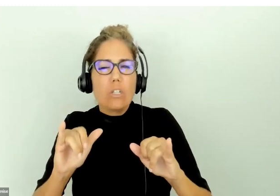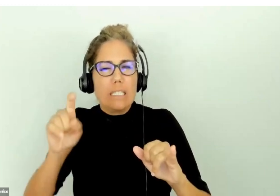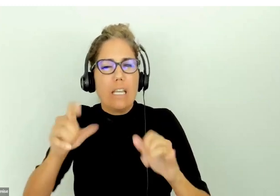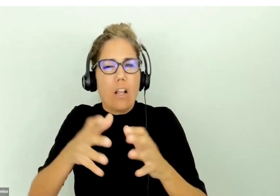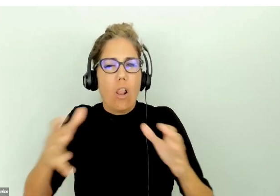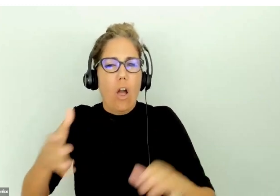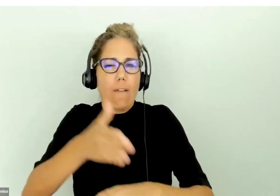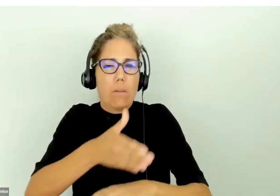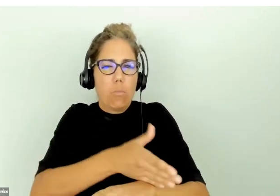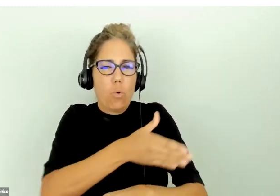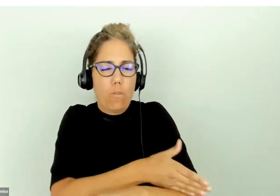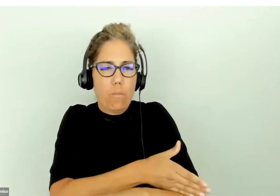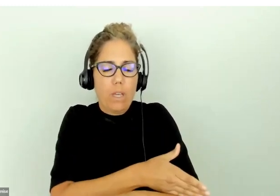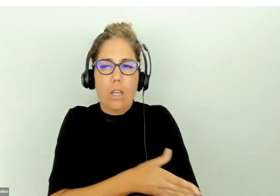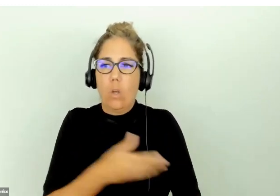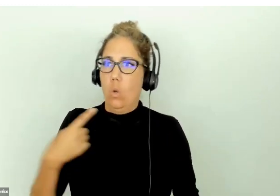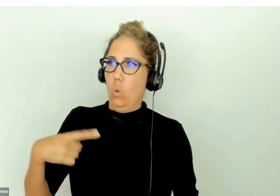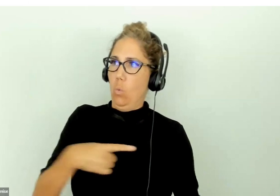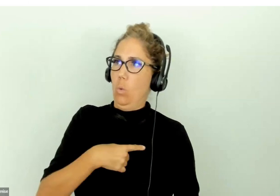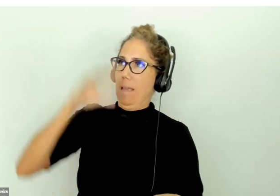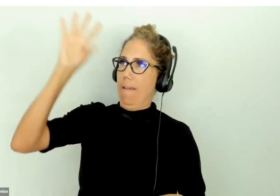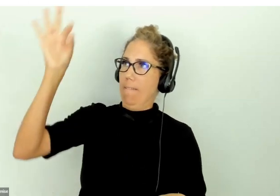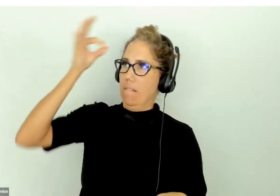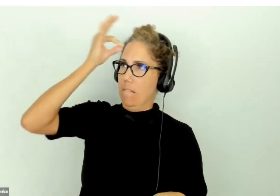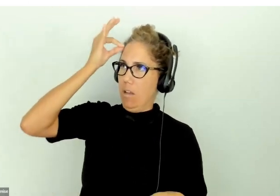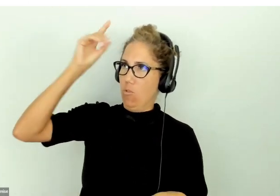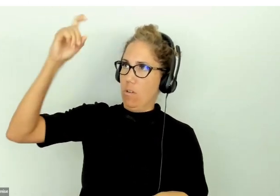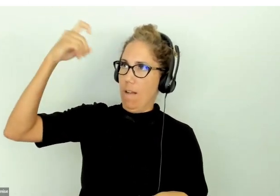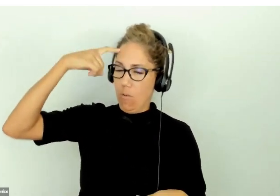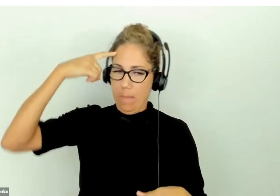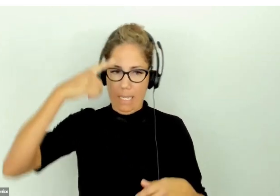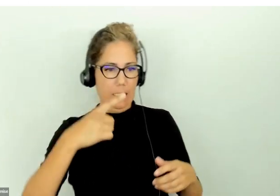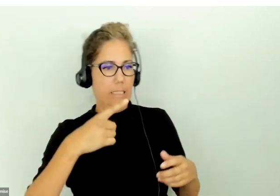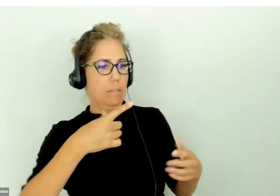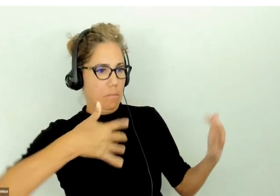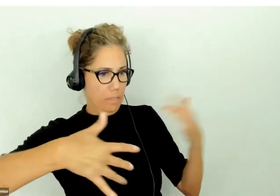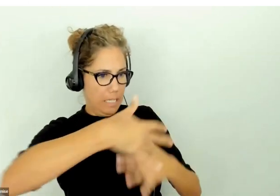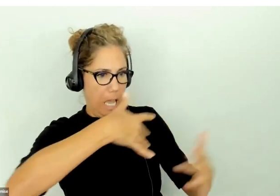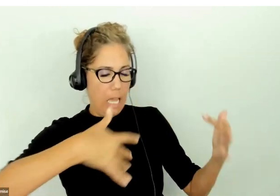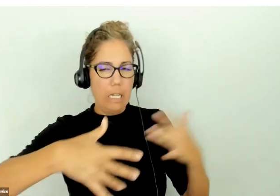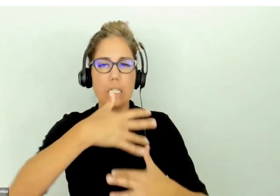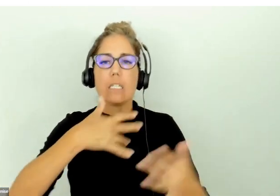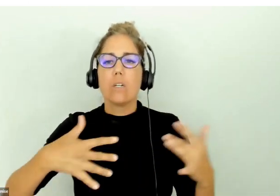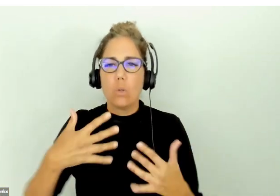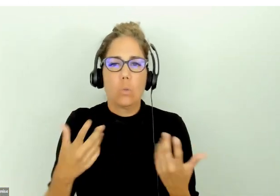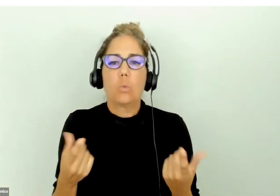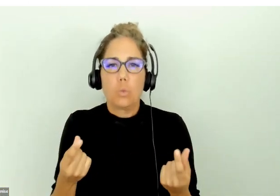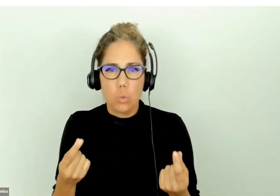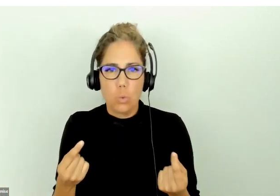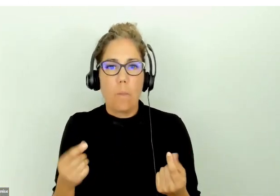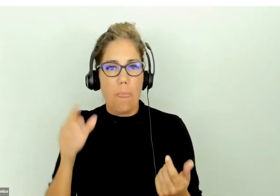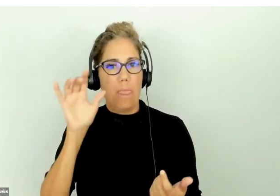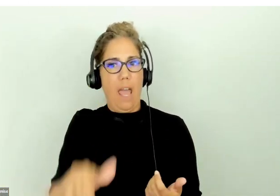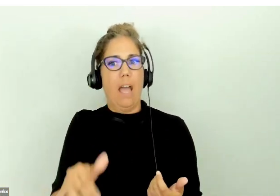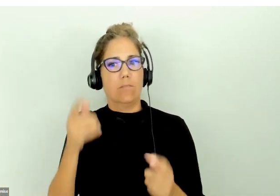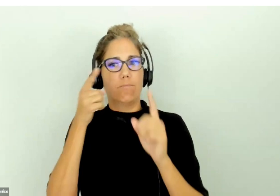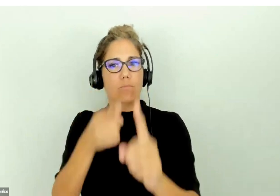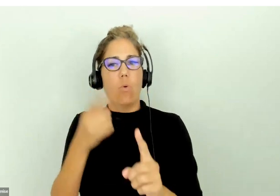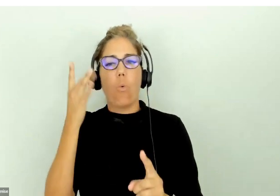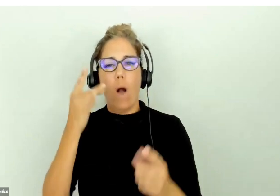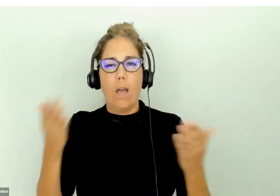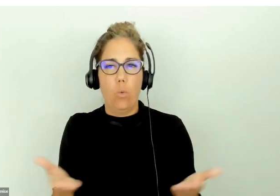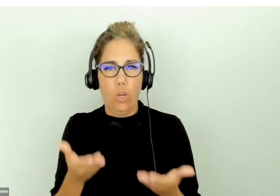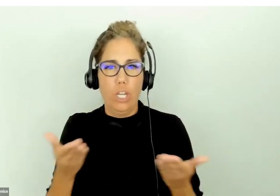about what we as a federal government and society can do. And that's truly why we're here. We're here